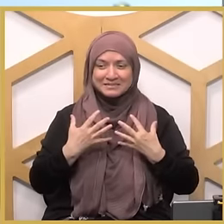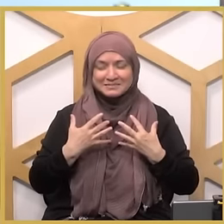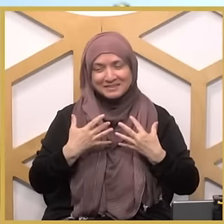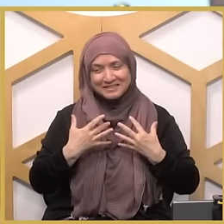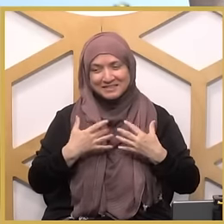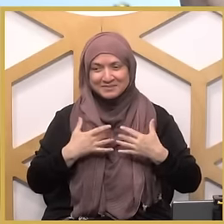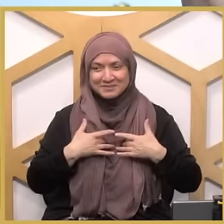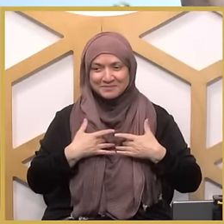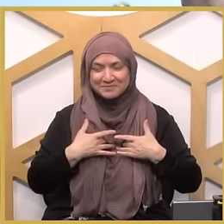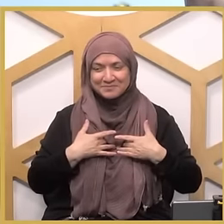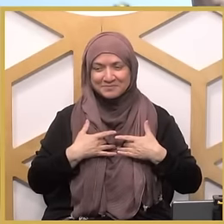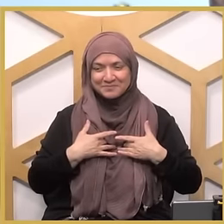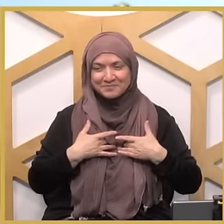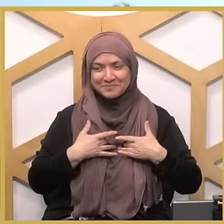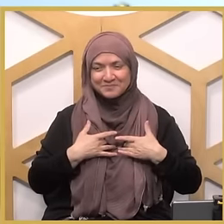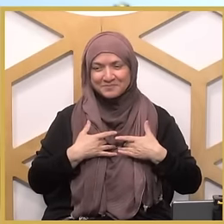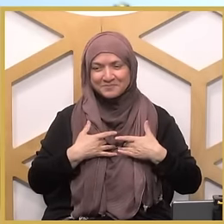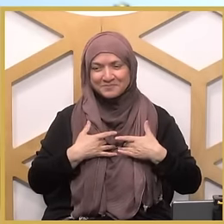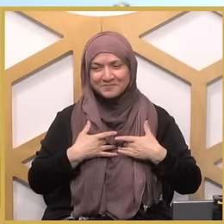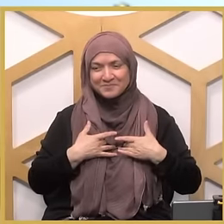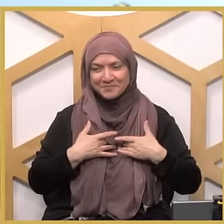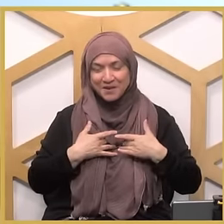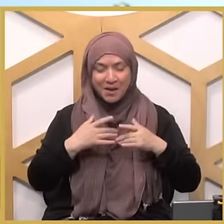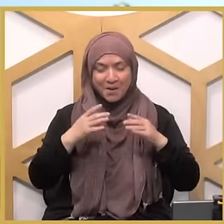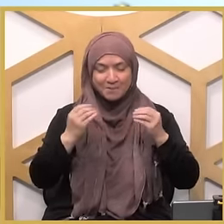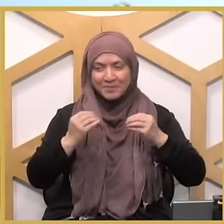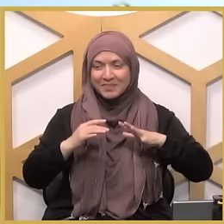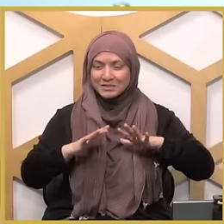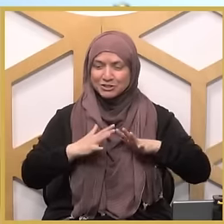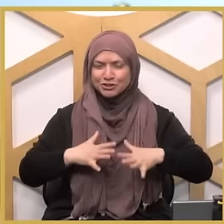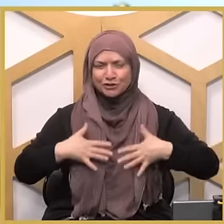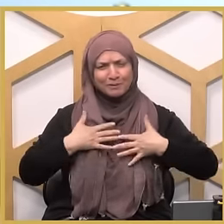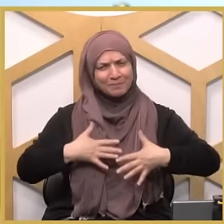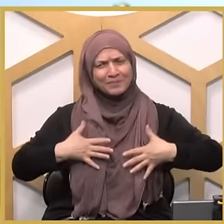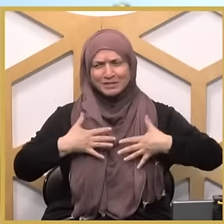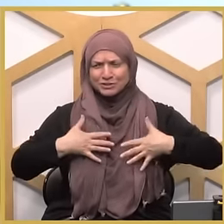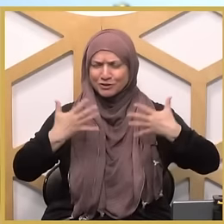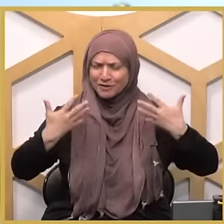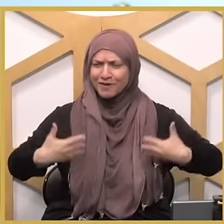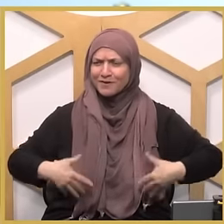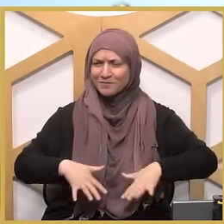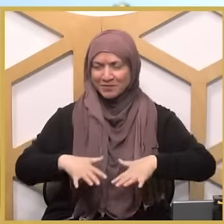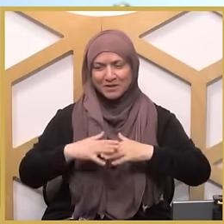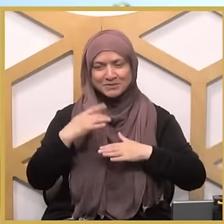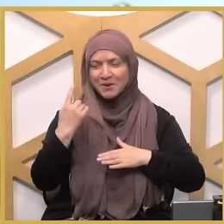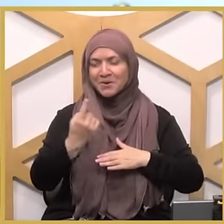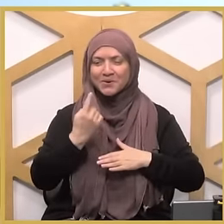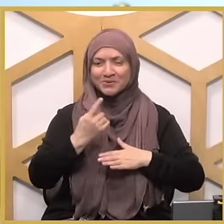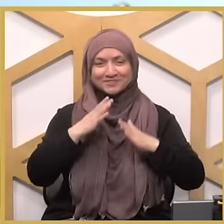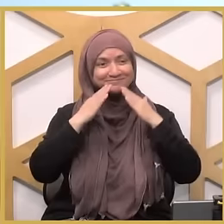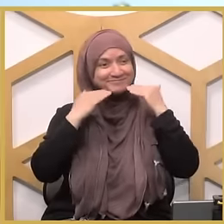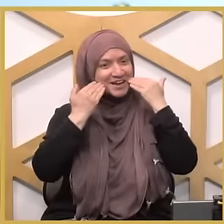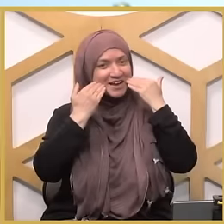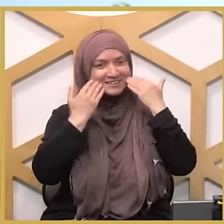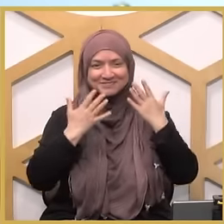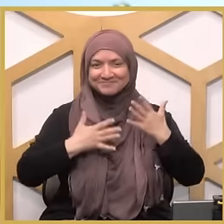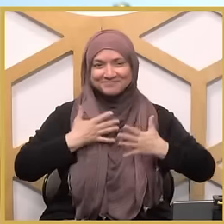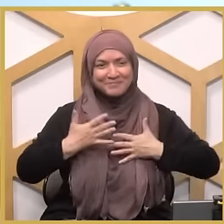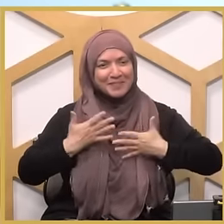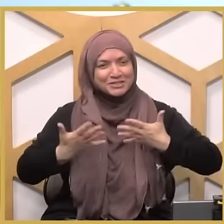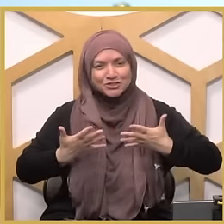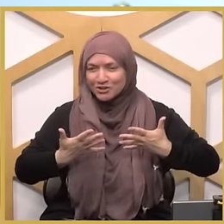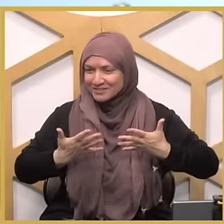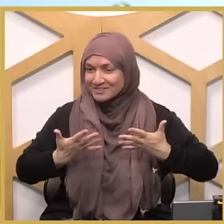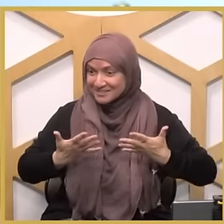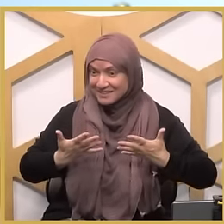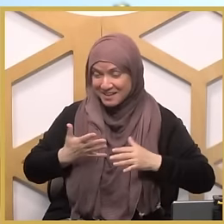ever go back to that when I've experienced this? You see how you feel right now? Do you feel like this any